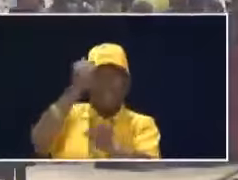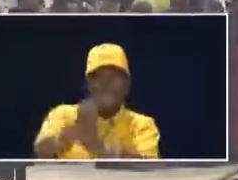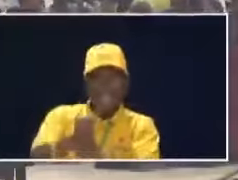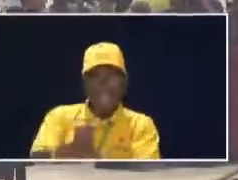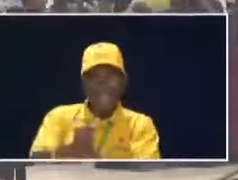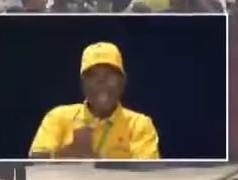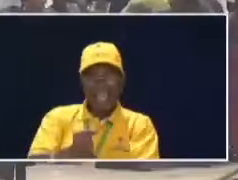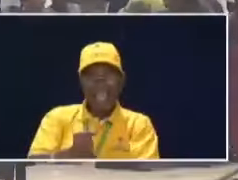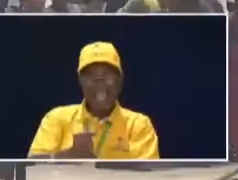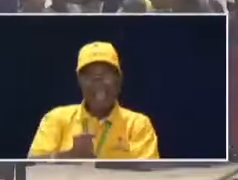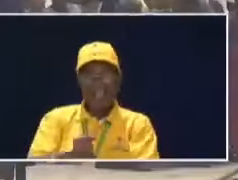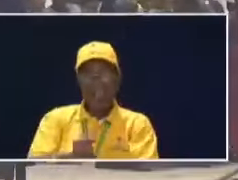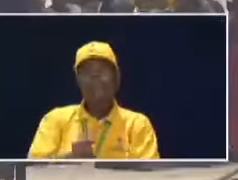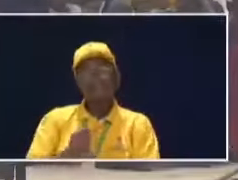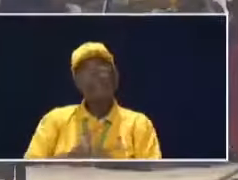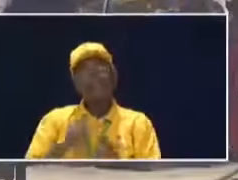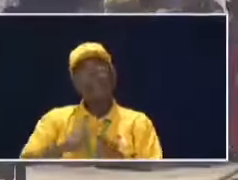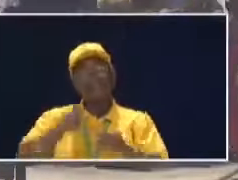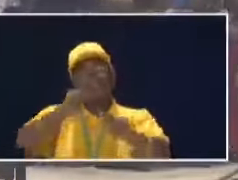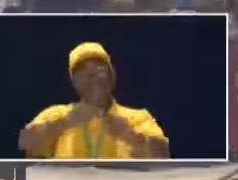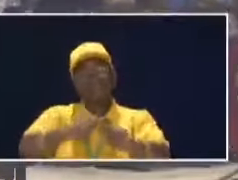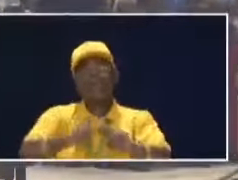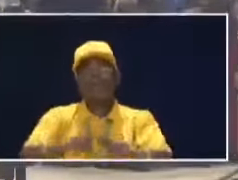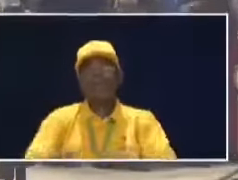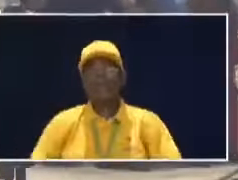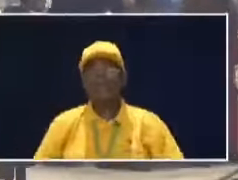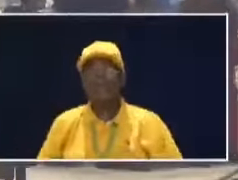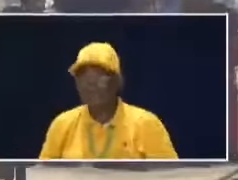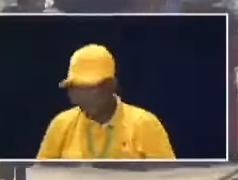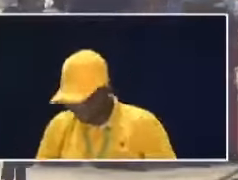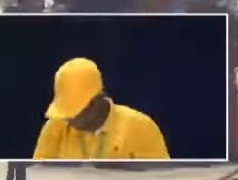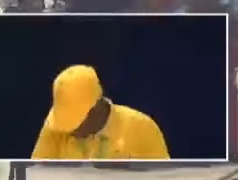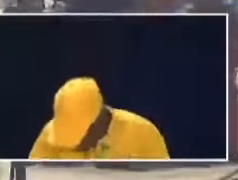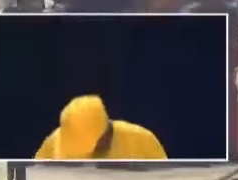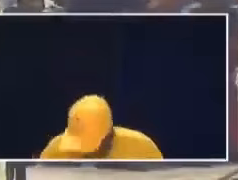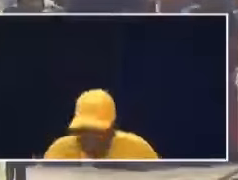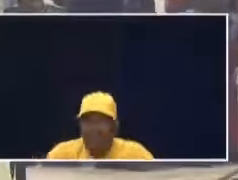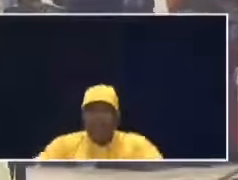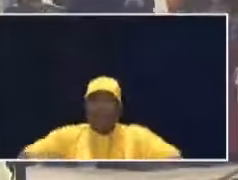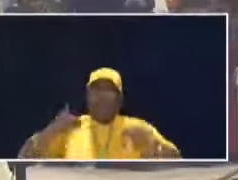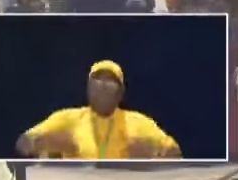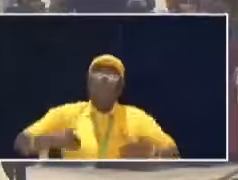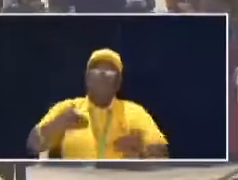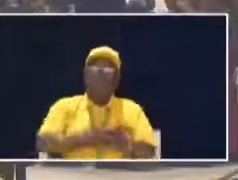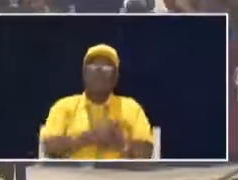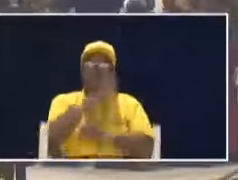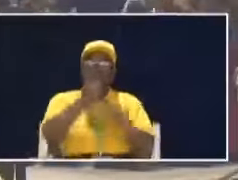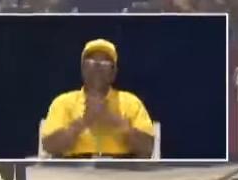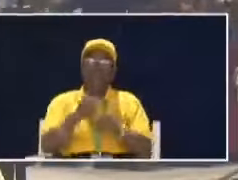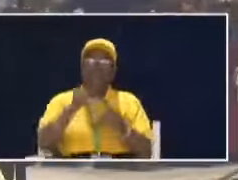And then you may please be seated. Well, Happy New Year to all of you.